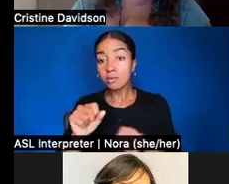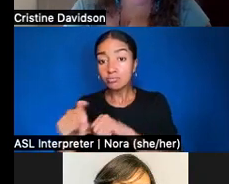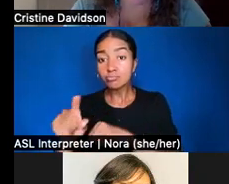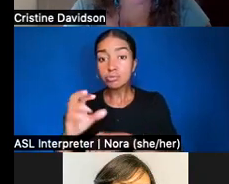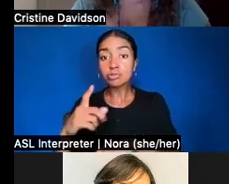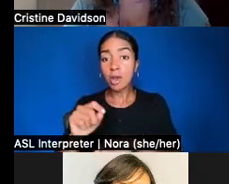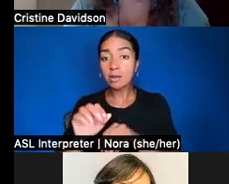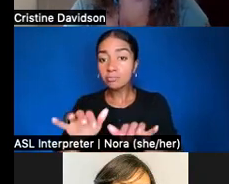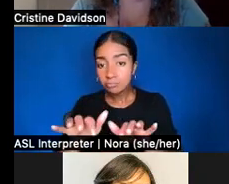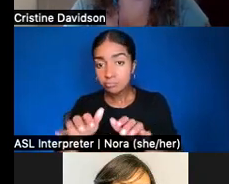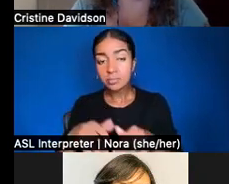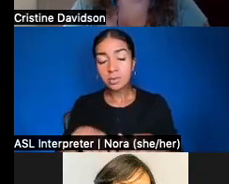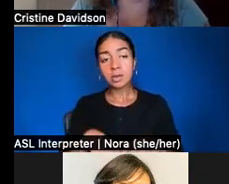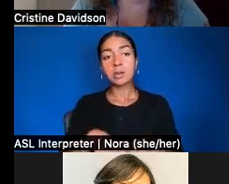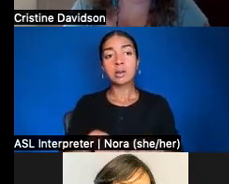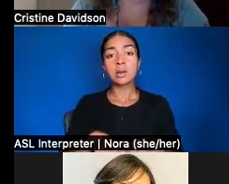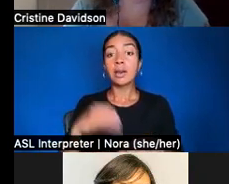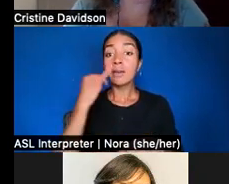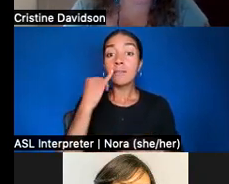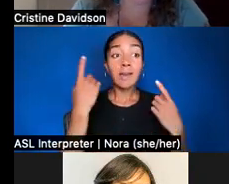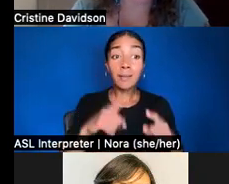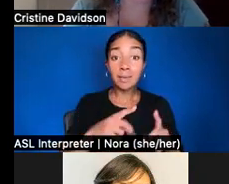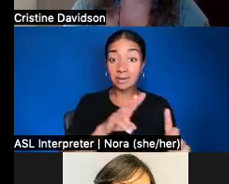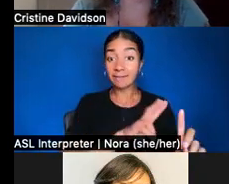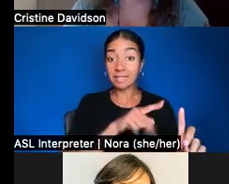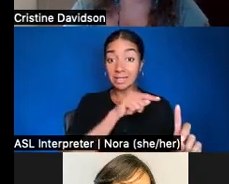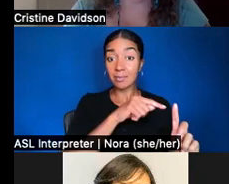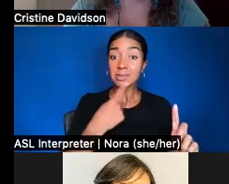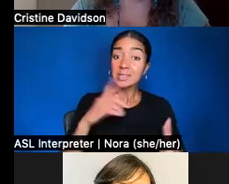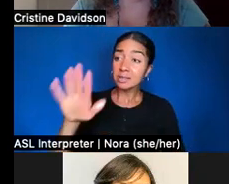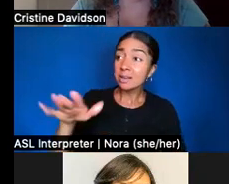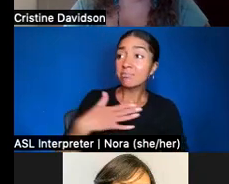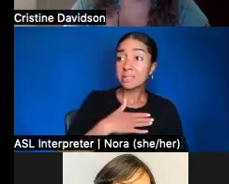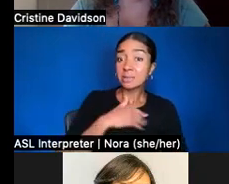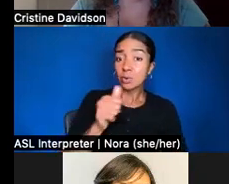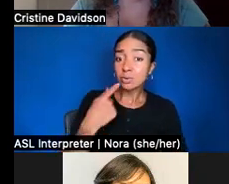What if a victim says, please don't tell anyone? What can you say to them?